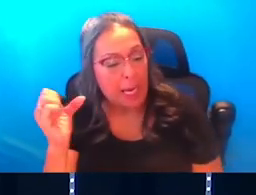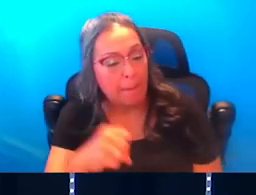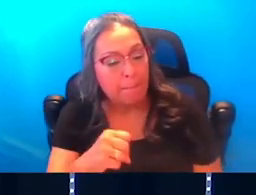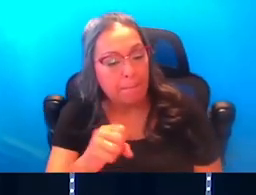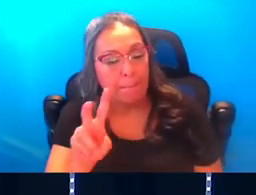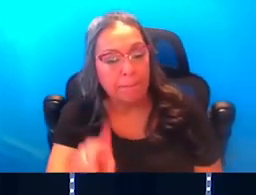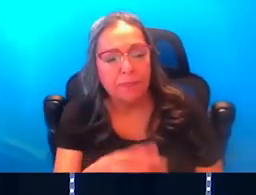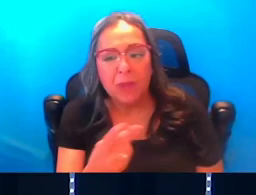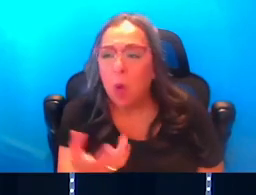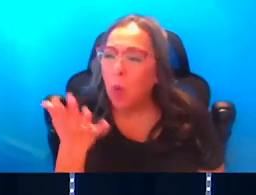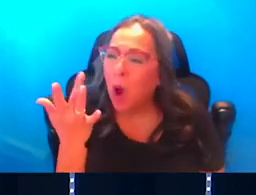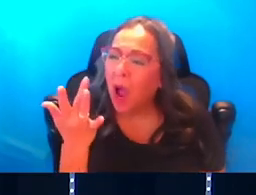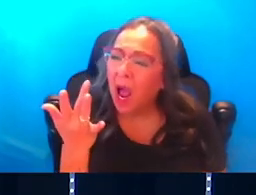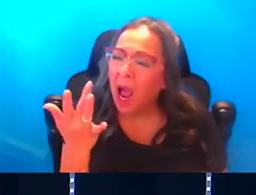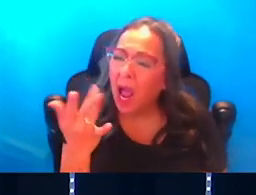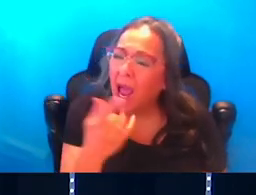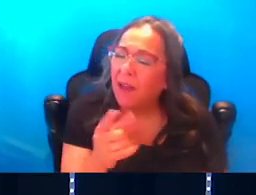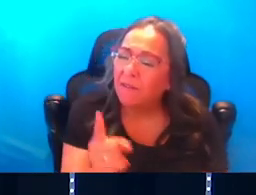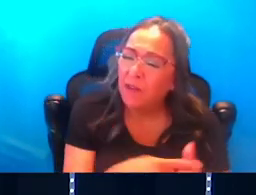Why?